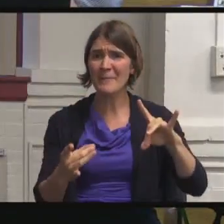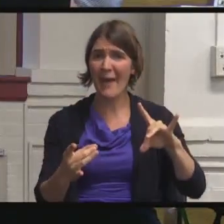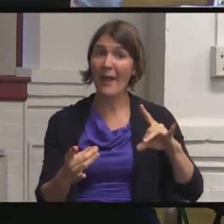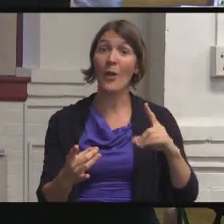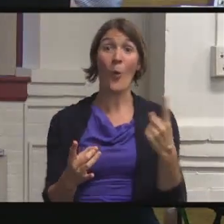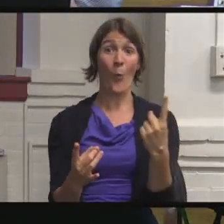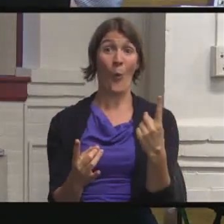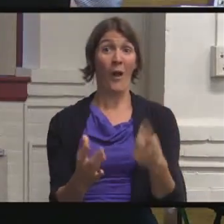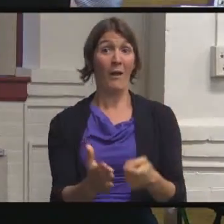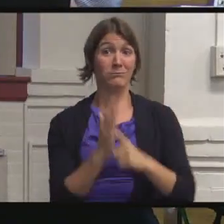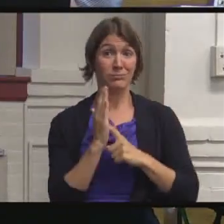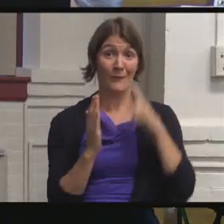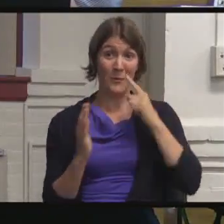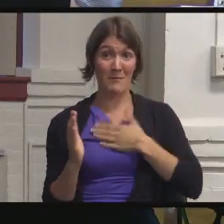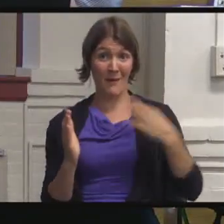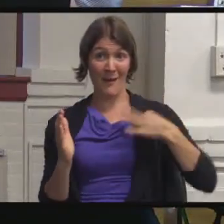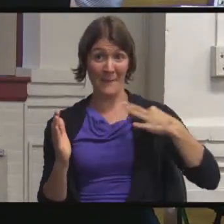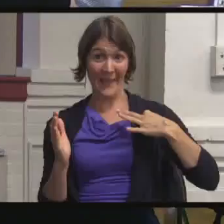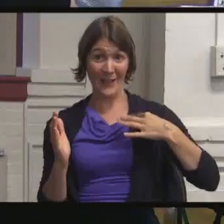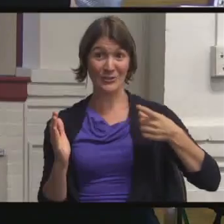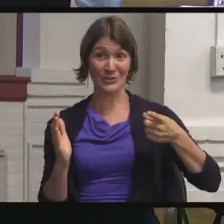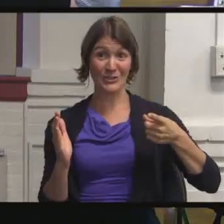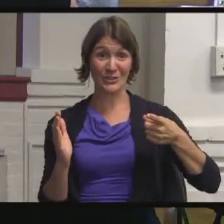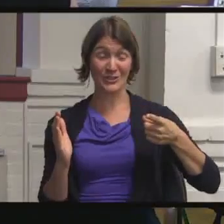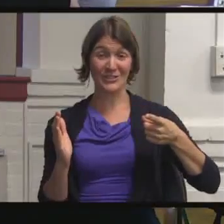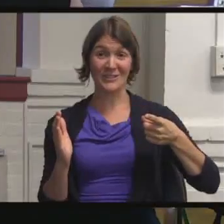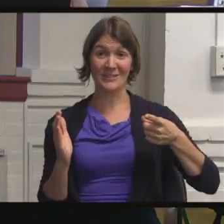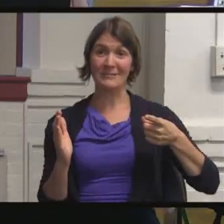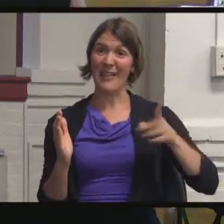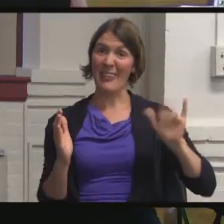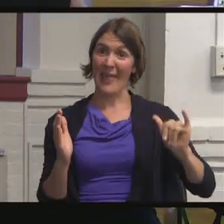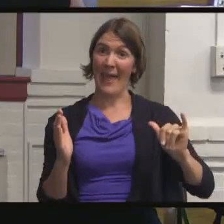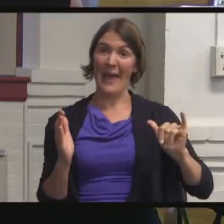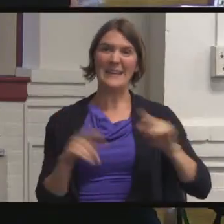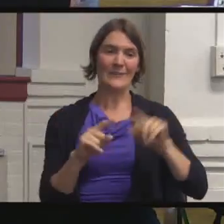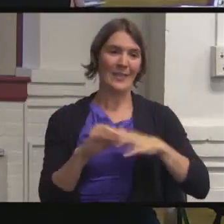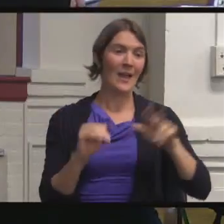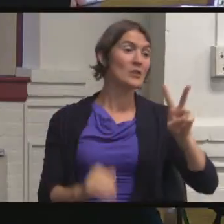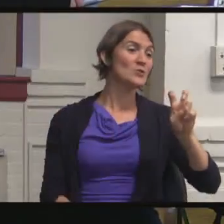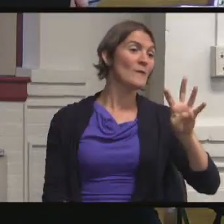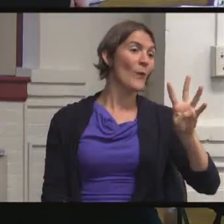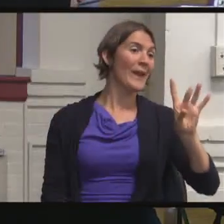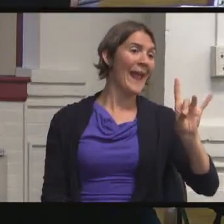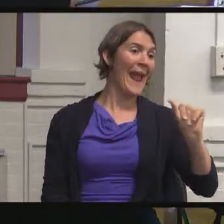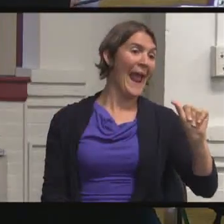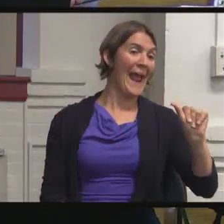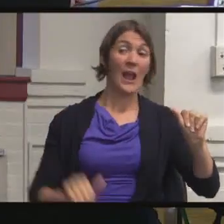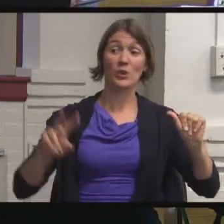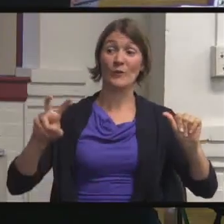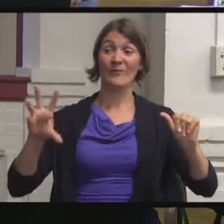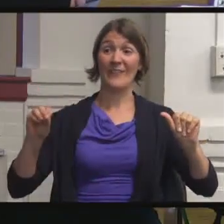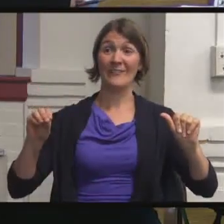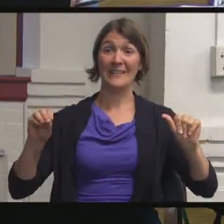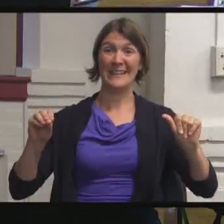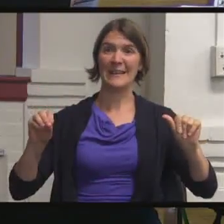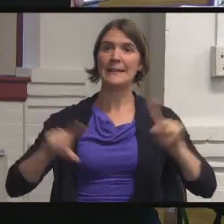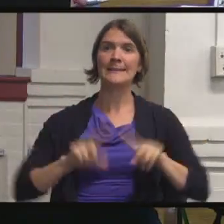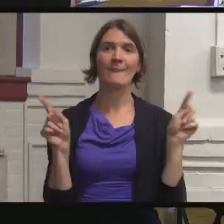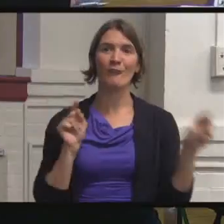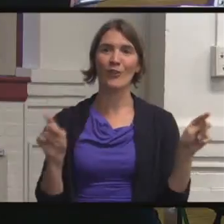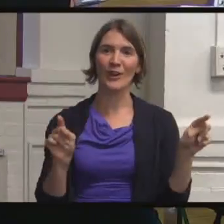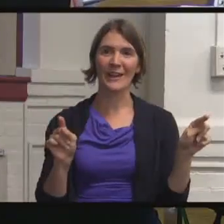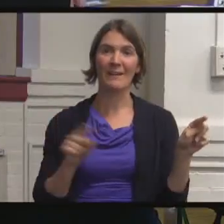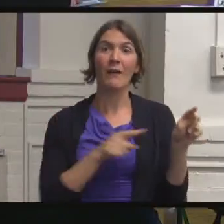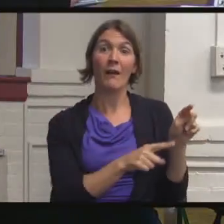one of the criteria and what differentiates 248A from the other statutes, permitting statutes,